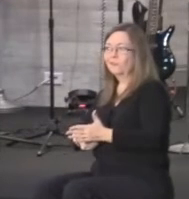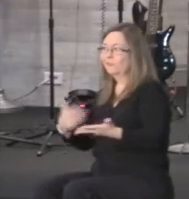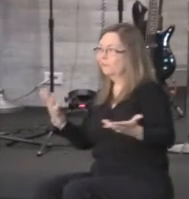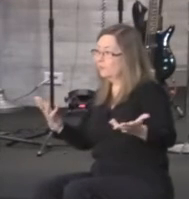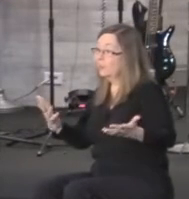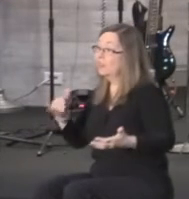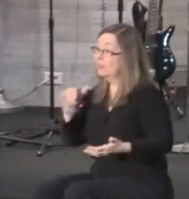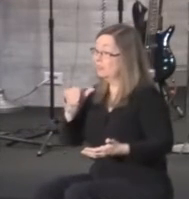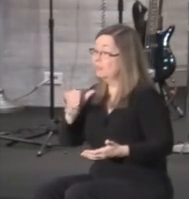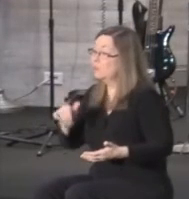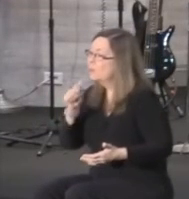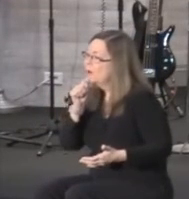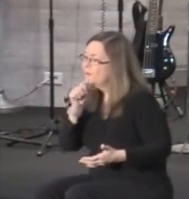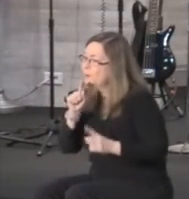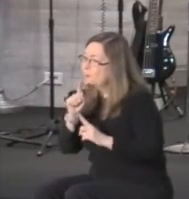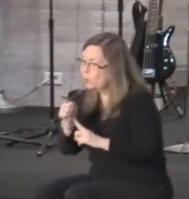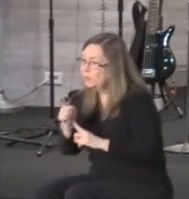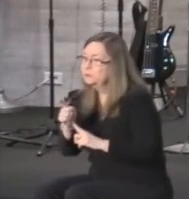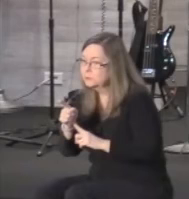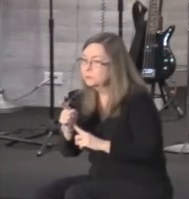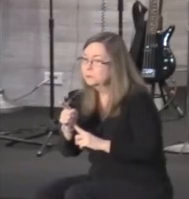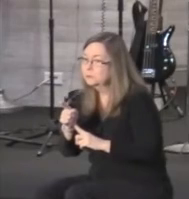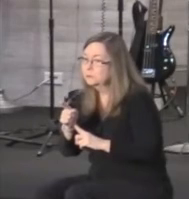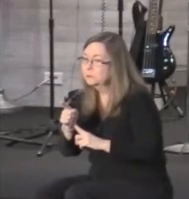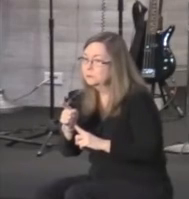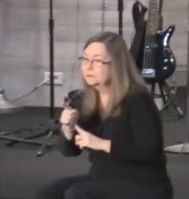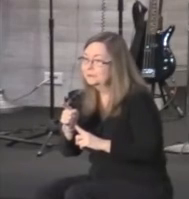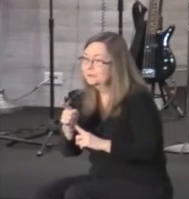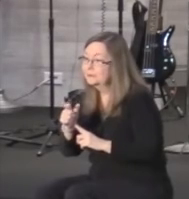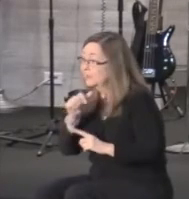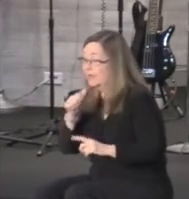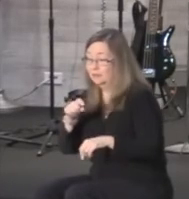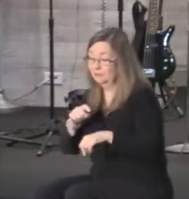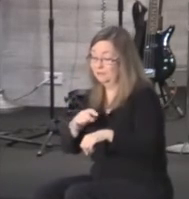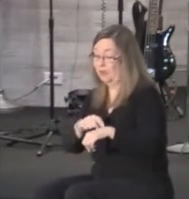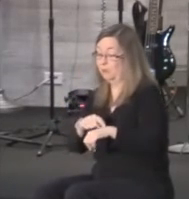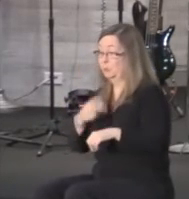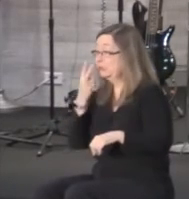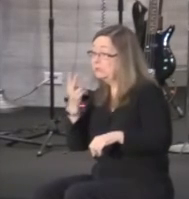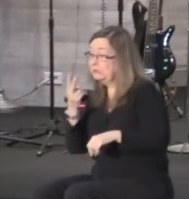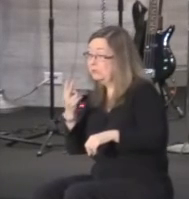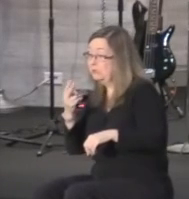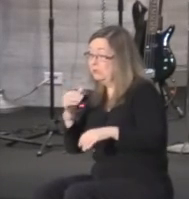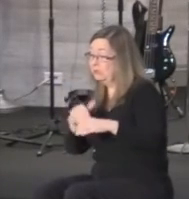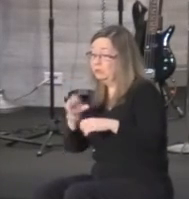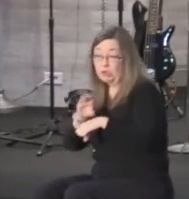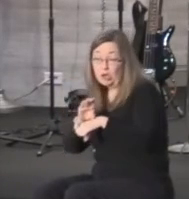See, it's in those private moments, not so much the moments here or in Sunday